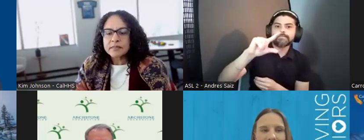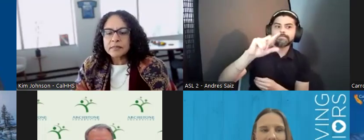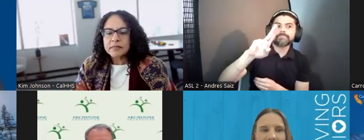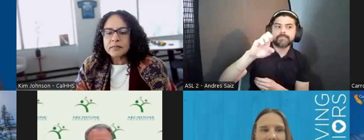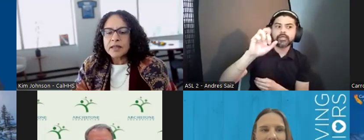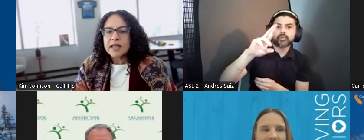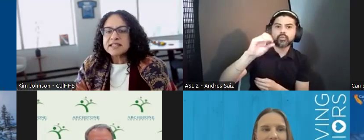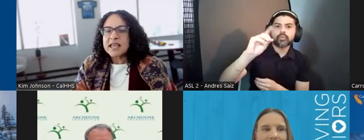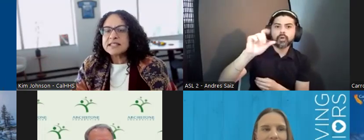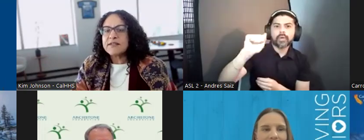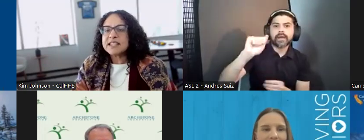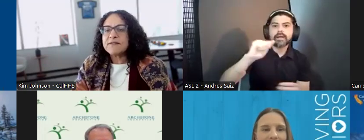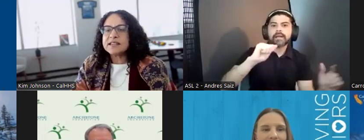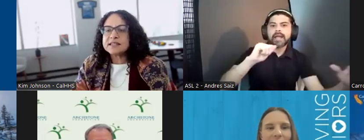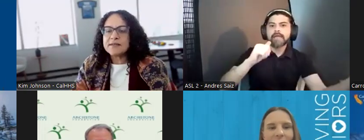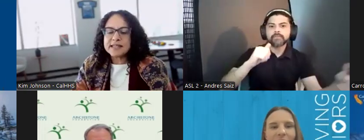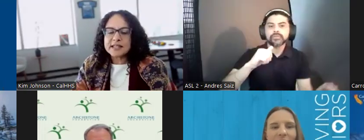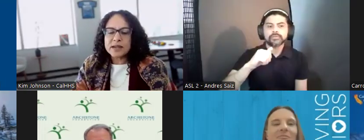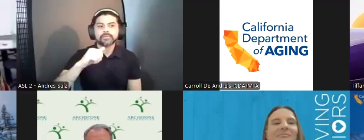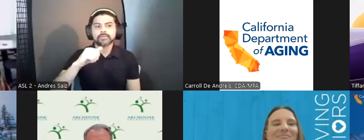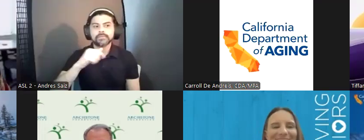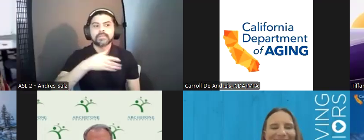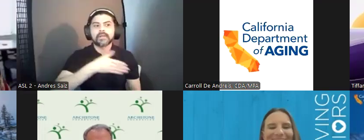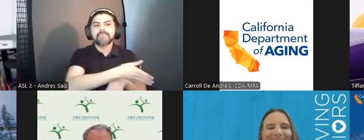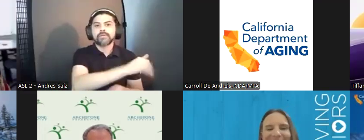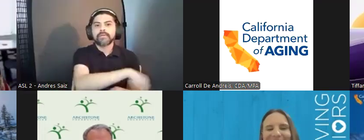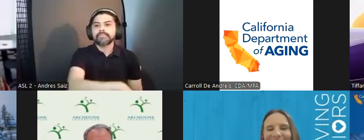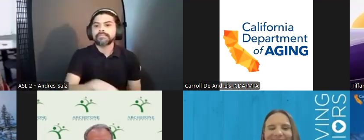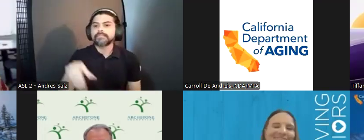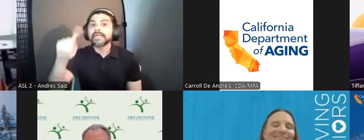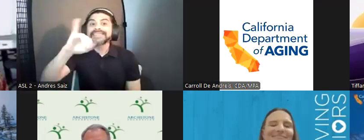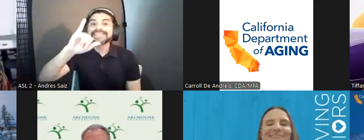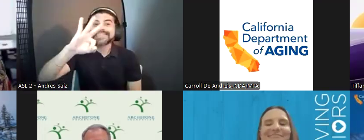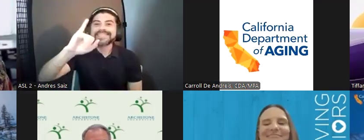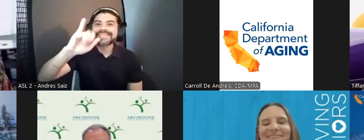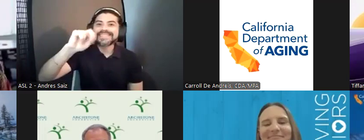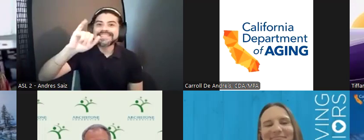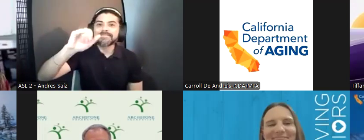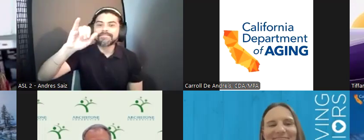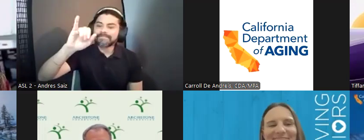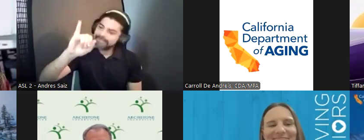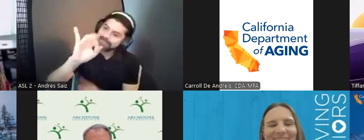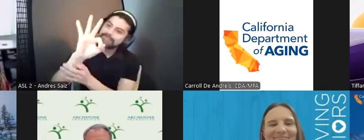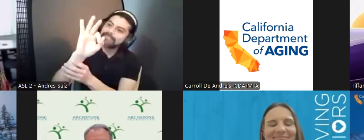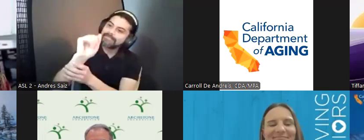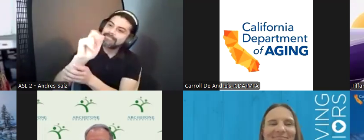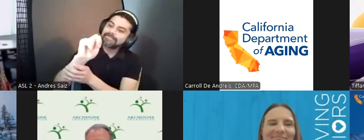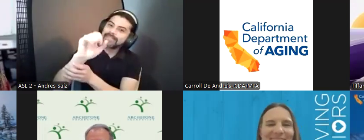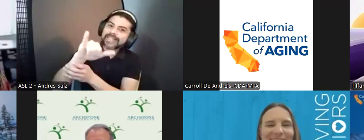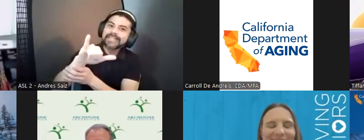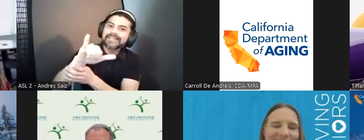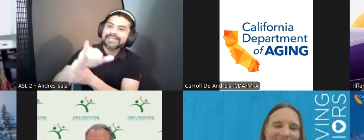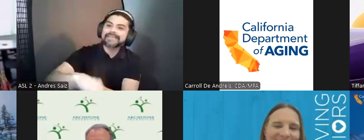If I don't see a hand raised, Melinda. Tiffany's Oh, hand Tiffany. raised. Okay, Yep. there you go, Tiffany. I have one. Okay, just to appreciate